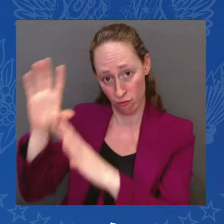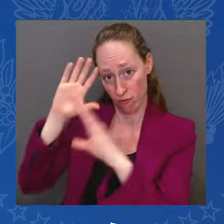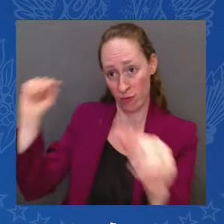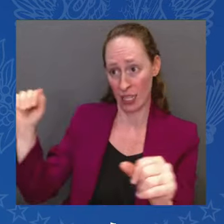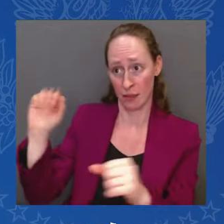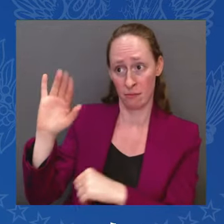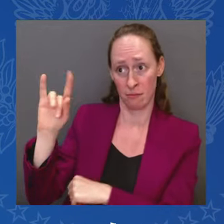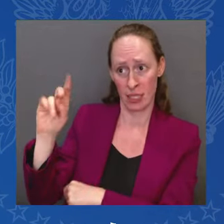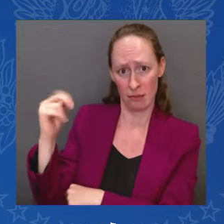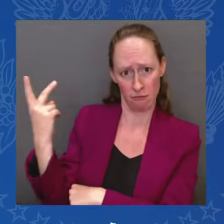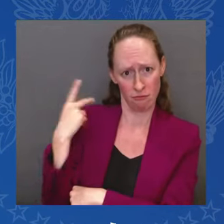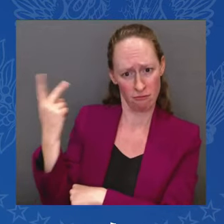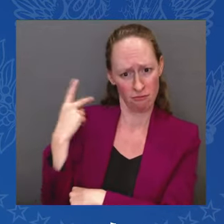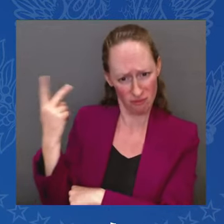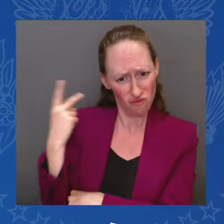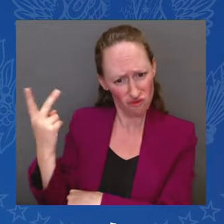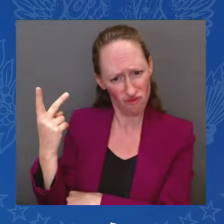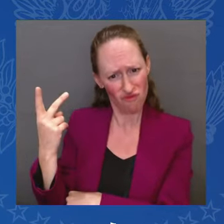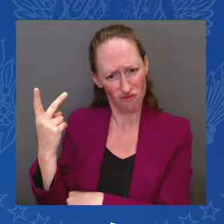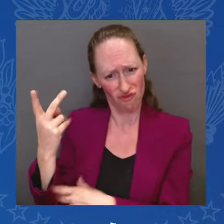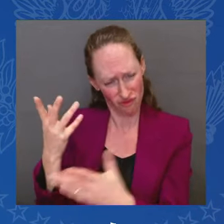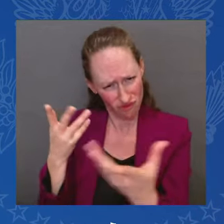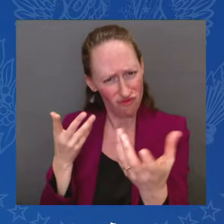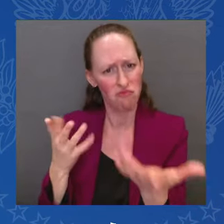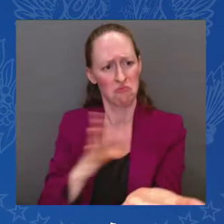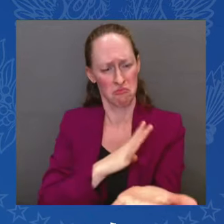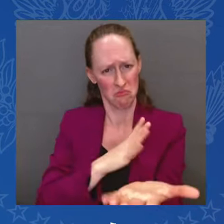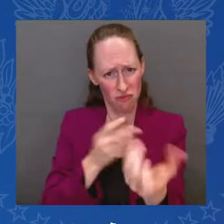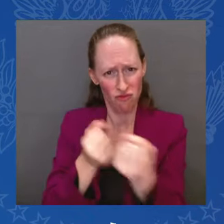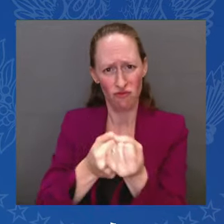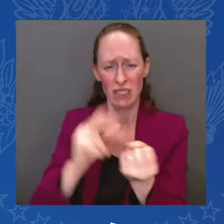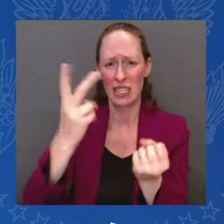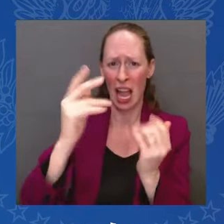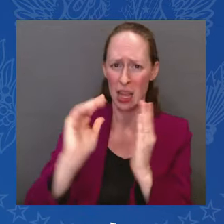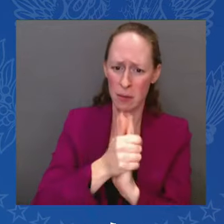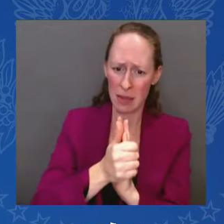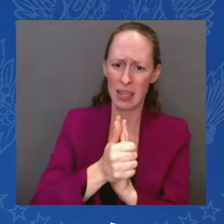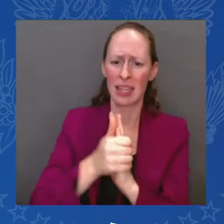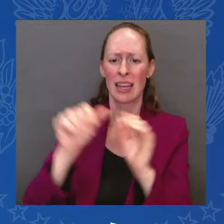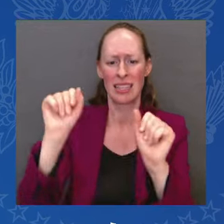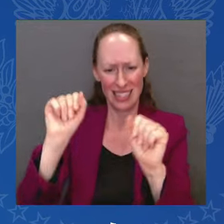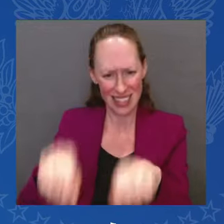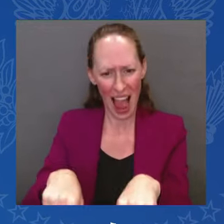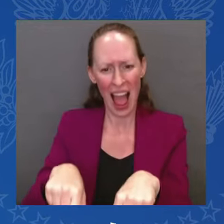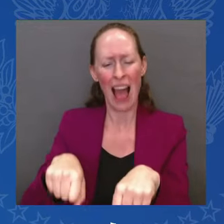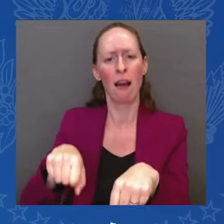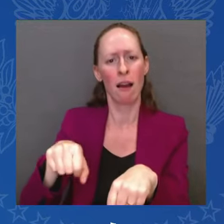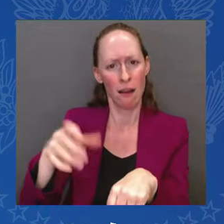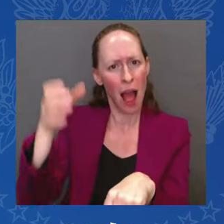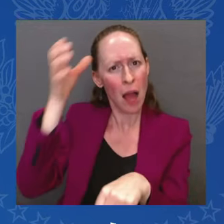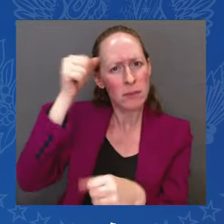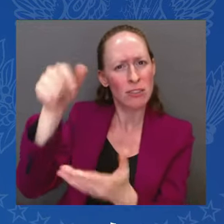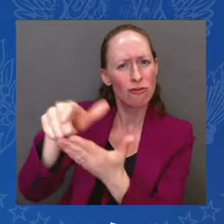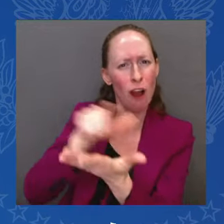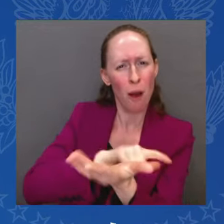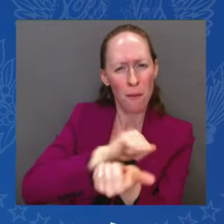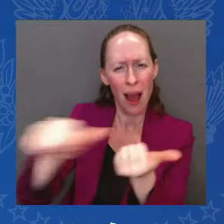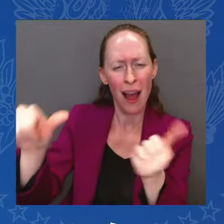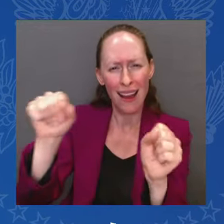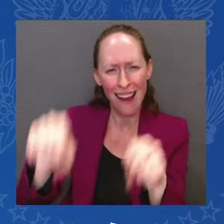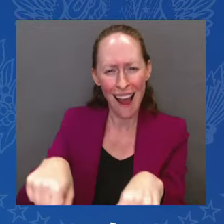hand. So I'll close with just a couple points. First, President Biden and I continue to be